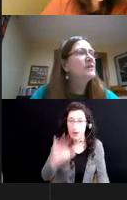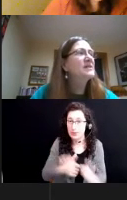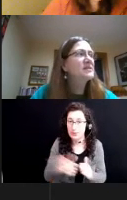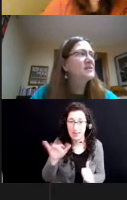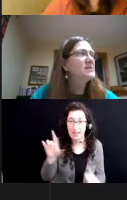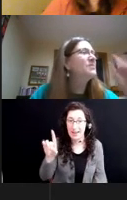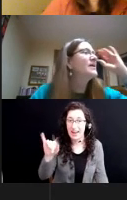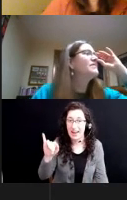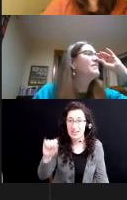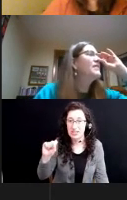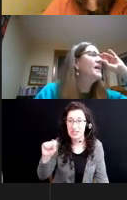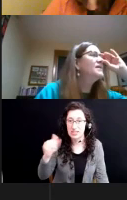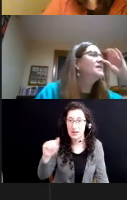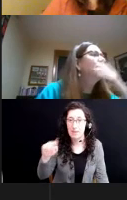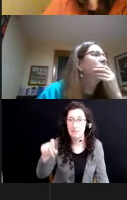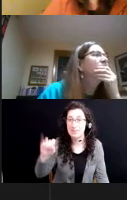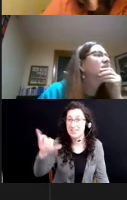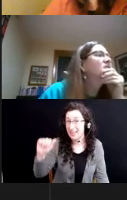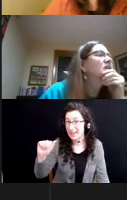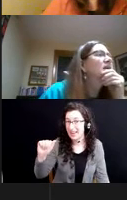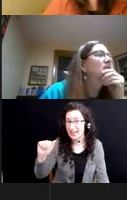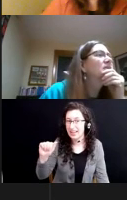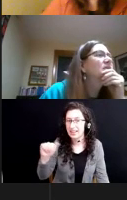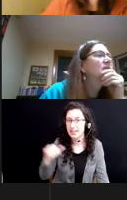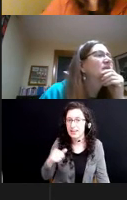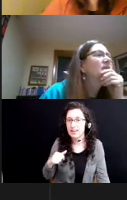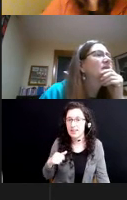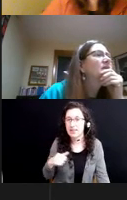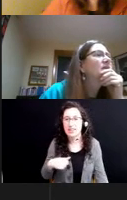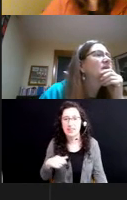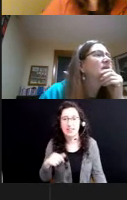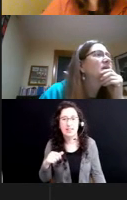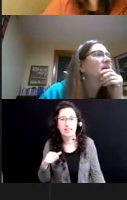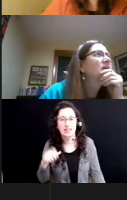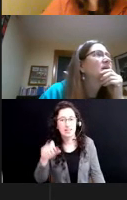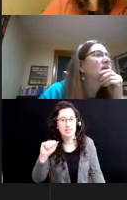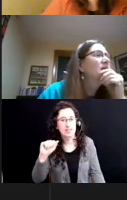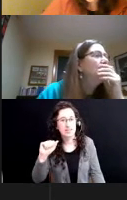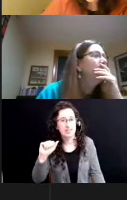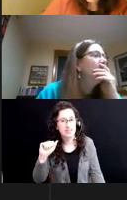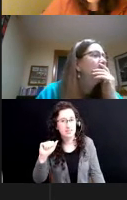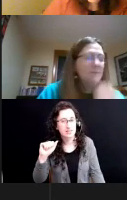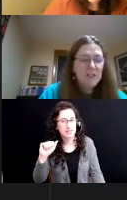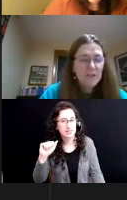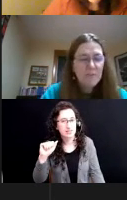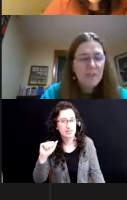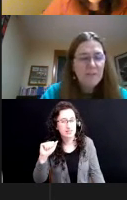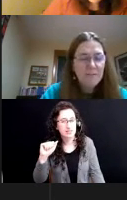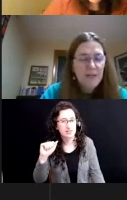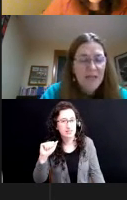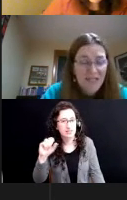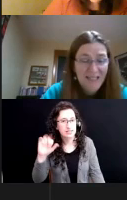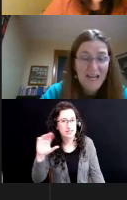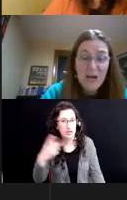will find seed supply of that. And let me find the chat. I think that's slender hair grass, is that right? It could